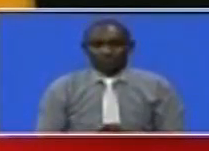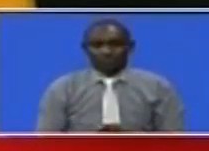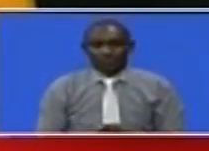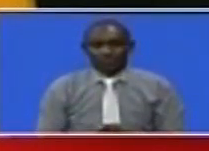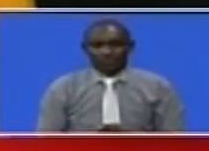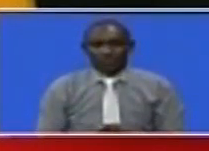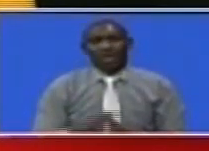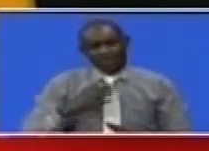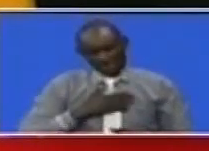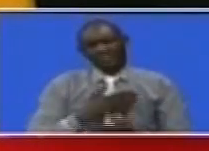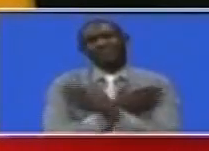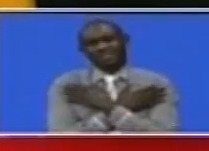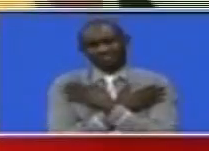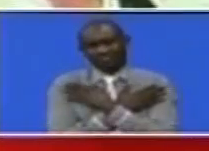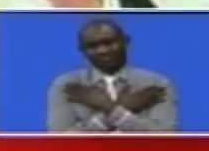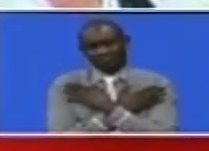Dear friends,